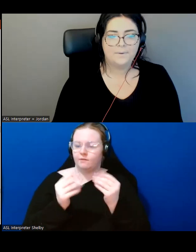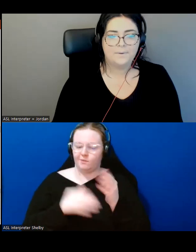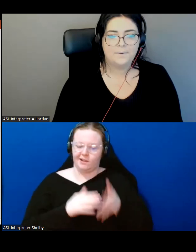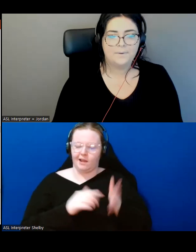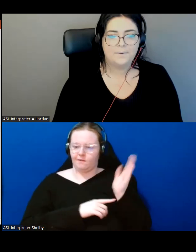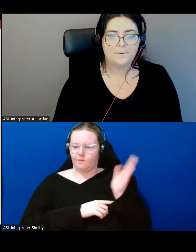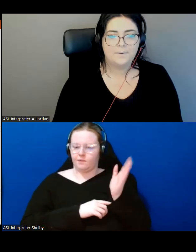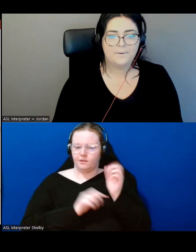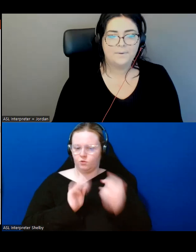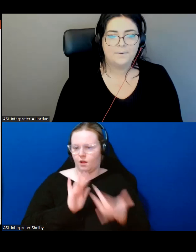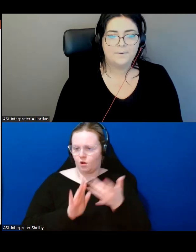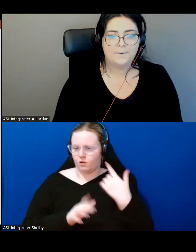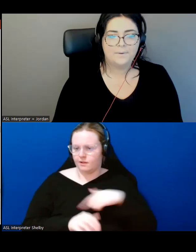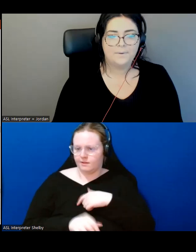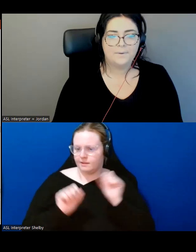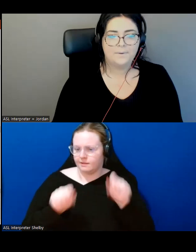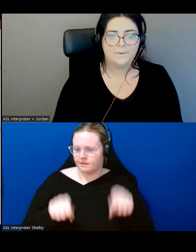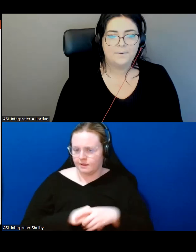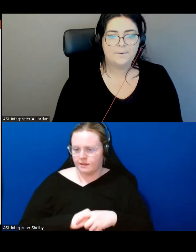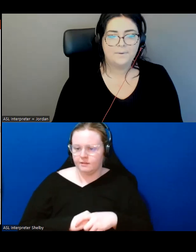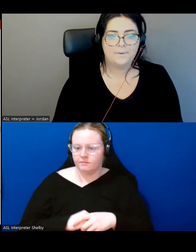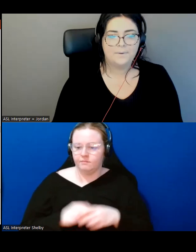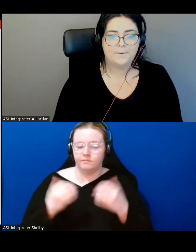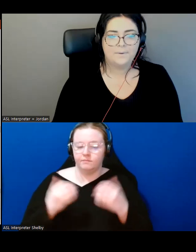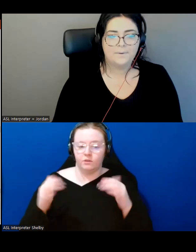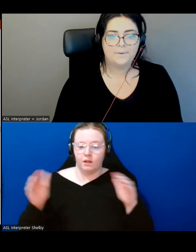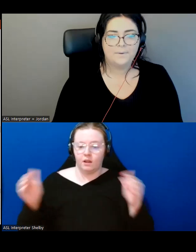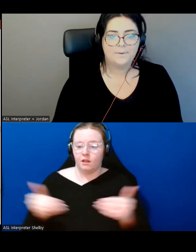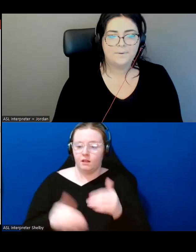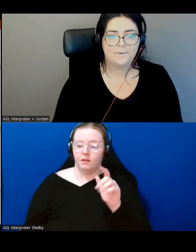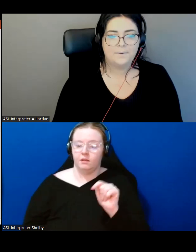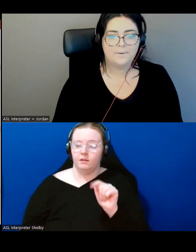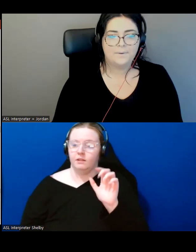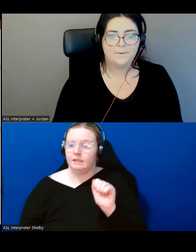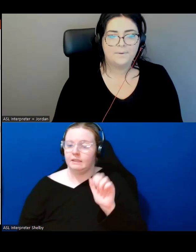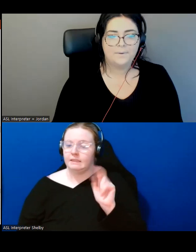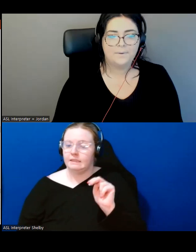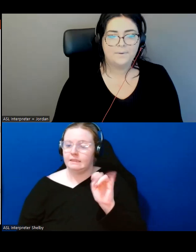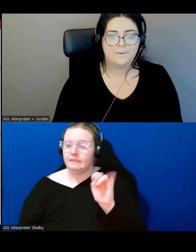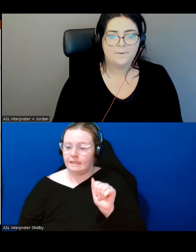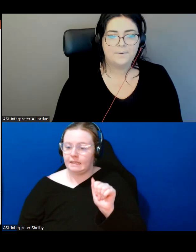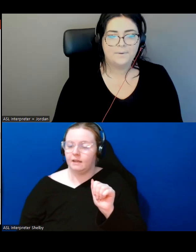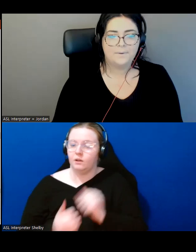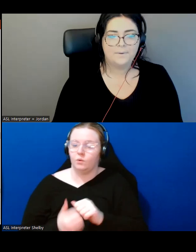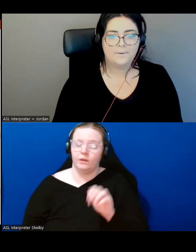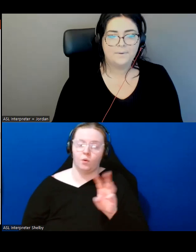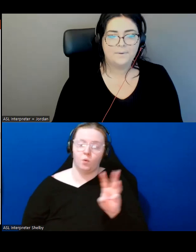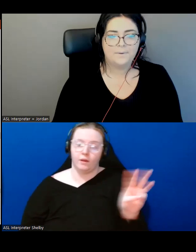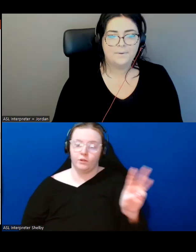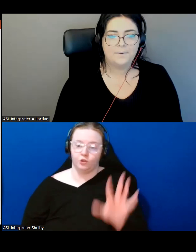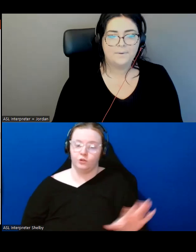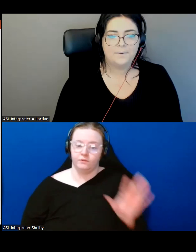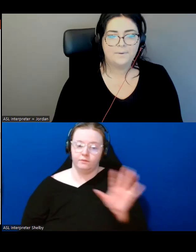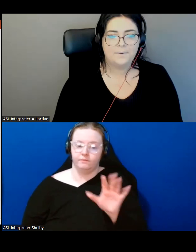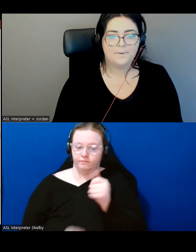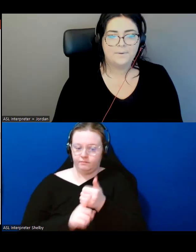believe. So I'd like to welcome Tanya with the Wellness Coalition in Western to come and